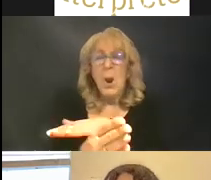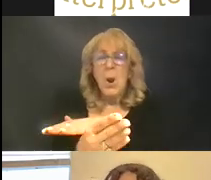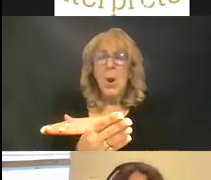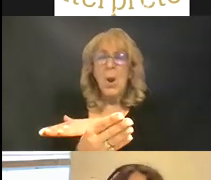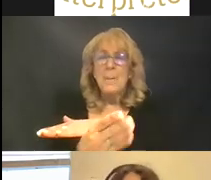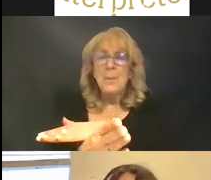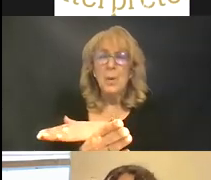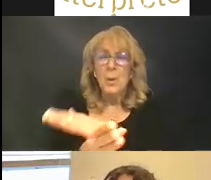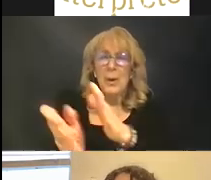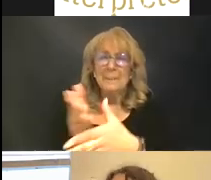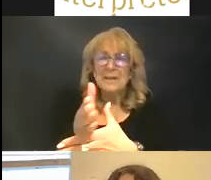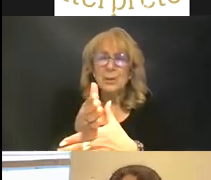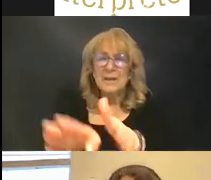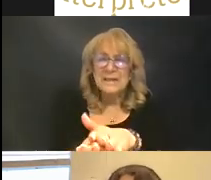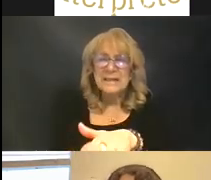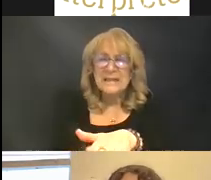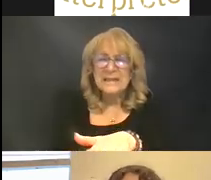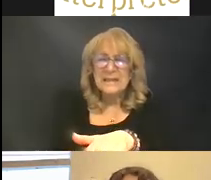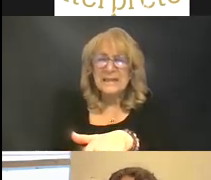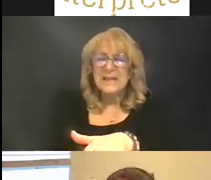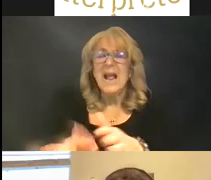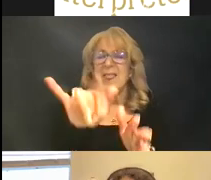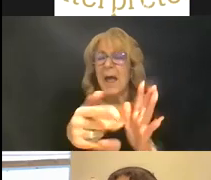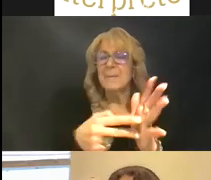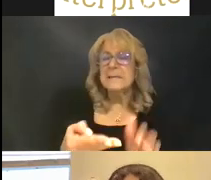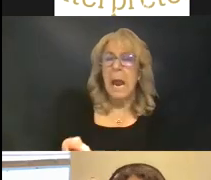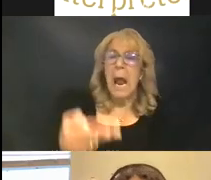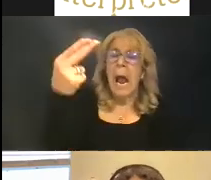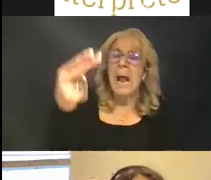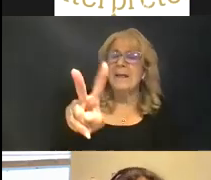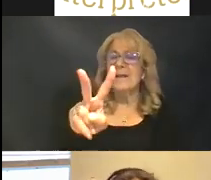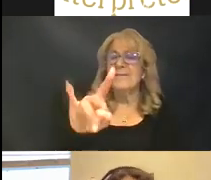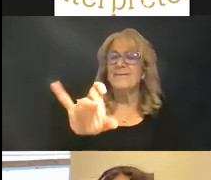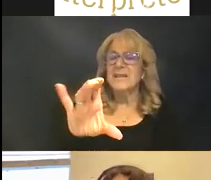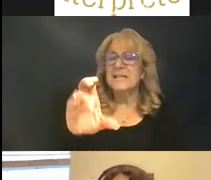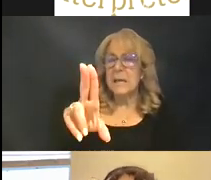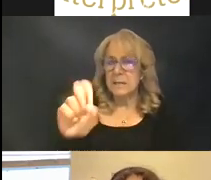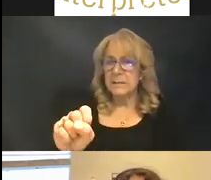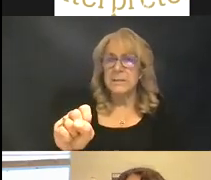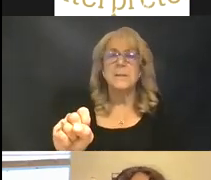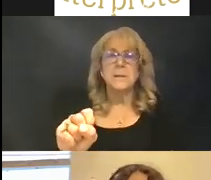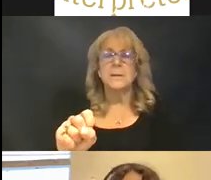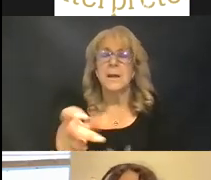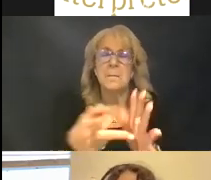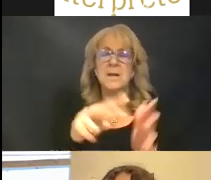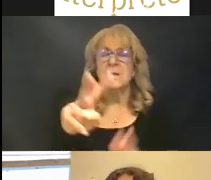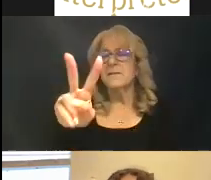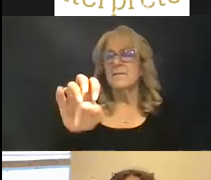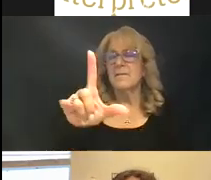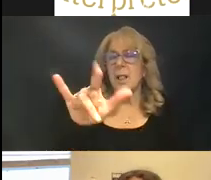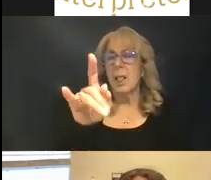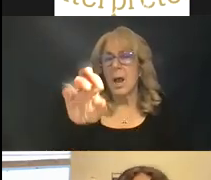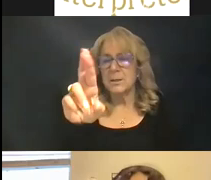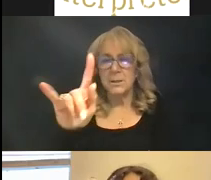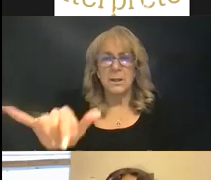analogous to a fluid that is highly viscous, say, again, maple syrup. And you experience this in the kitchen every day when you're trying